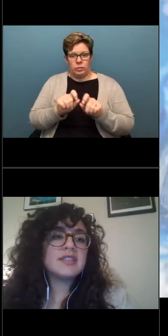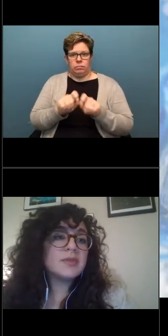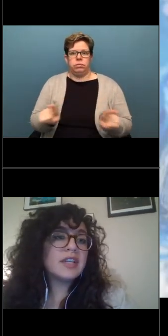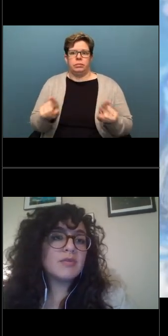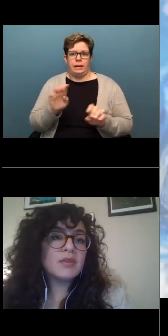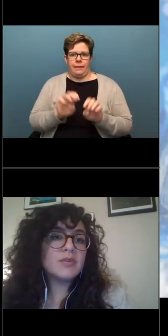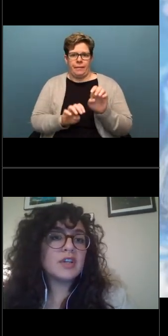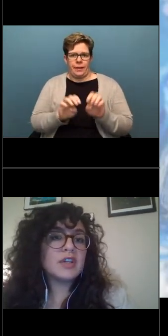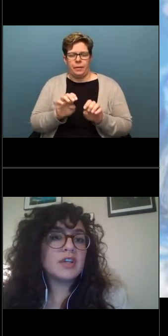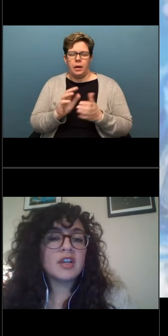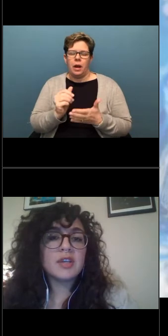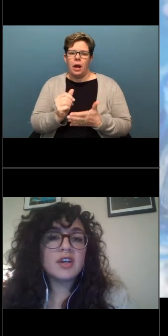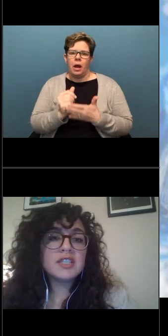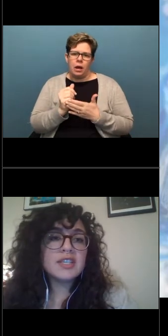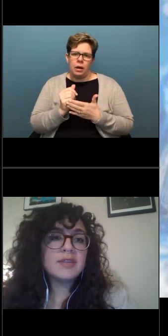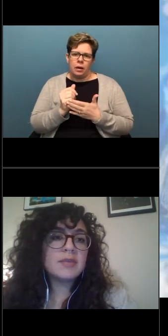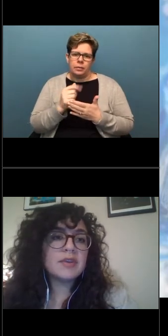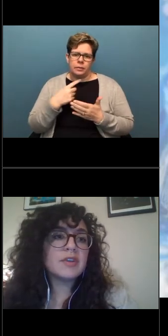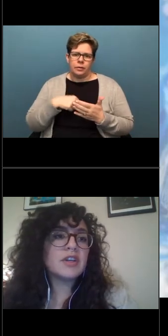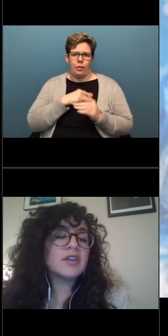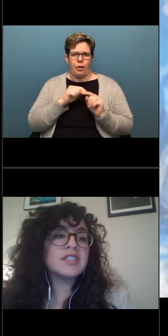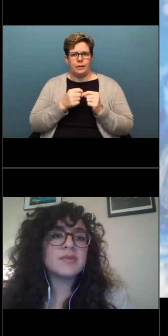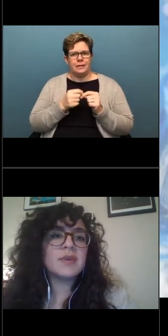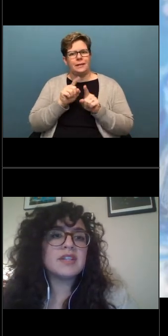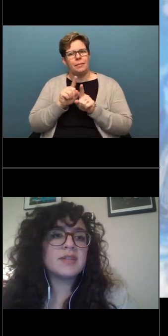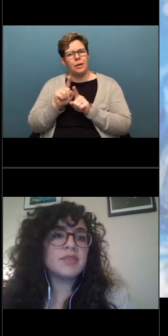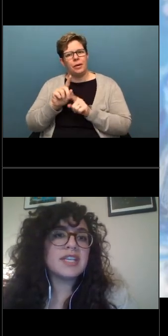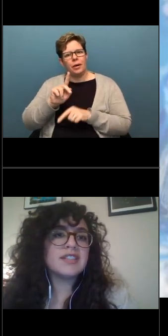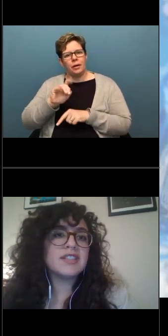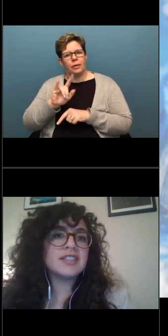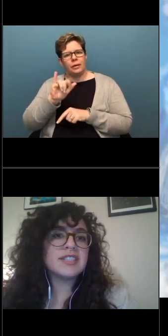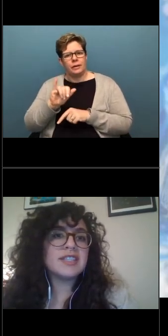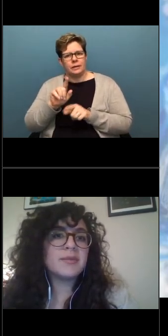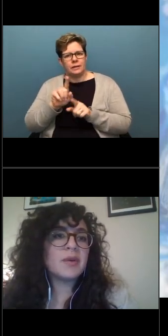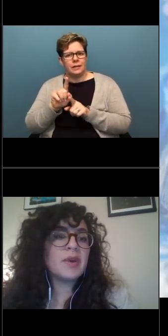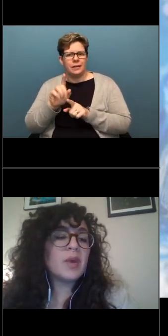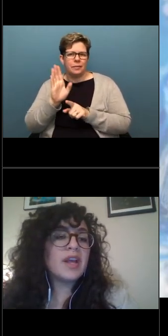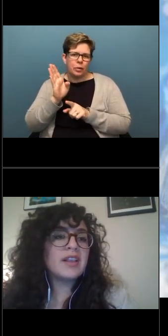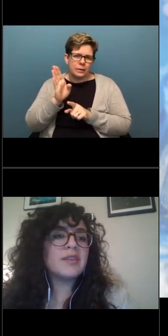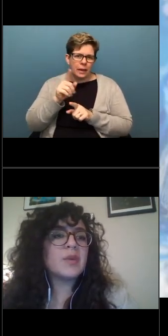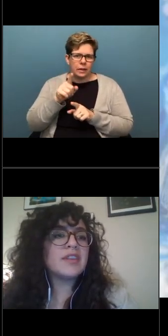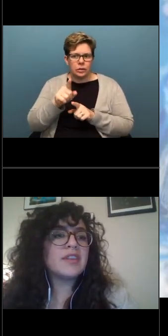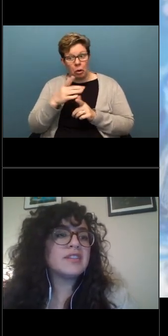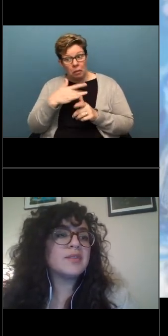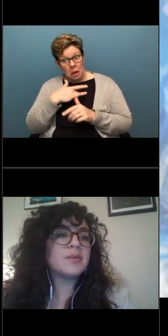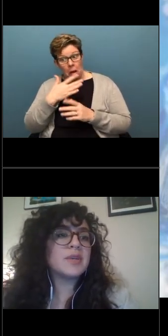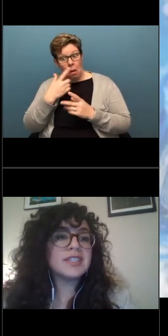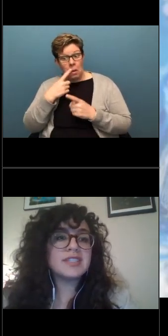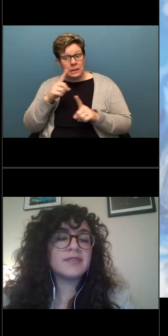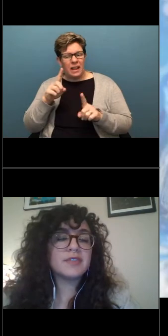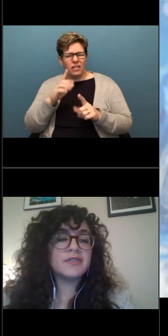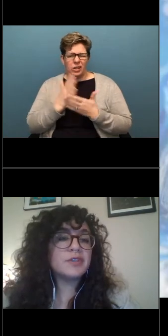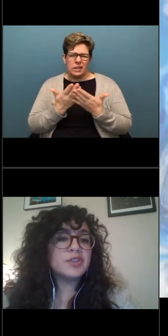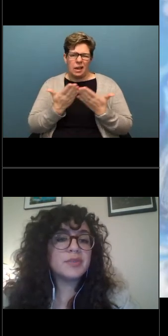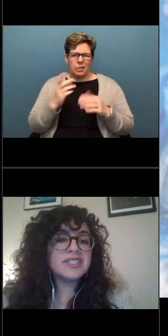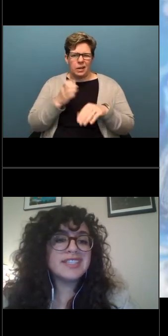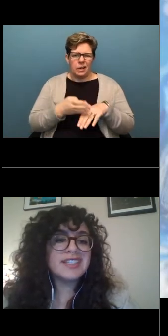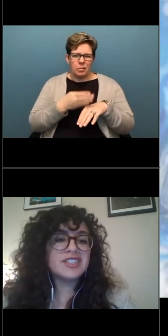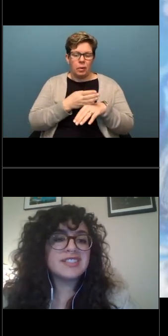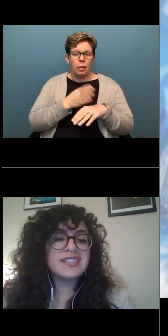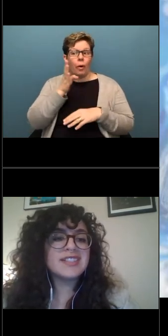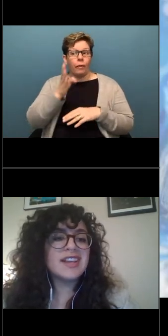This is really helpful for not only our team, but for Kristy as well as a presenter to see what went well and what things you want to see for